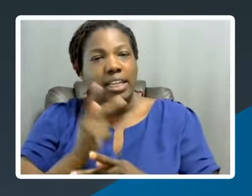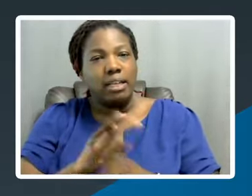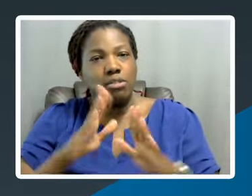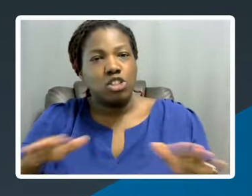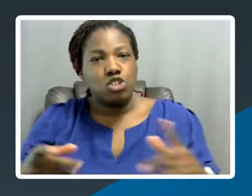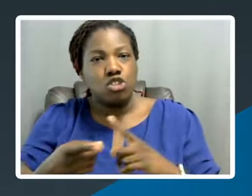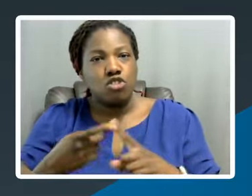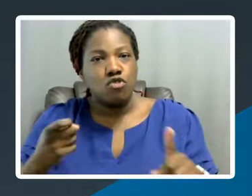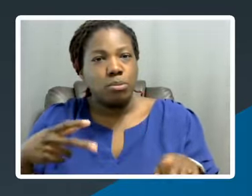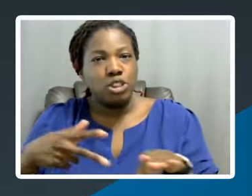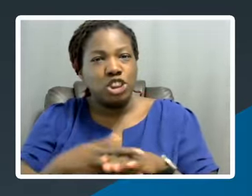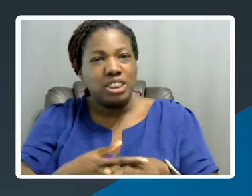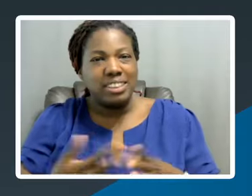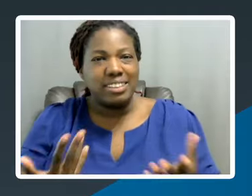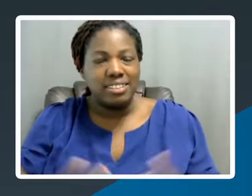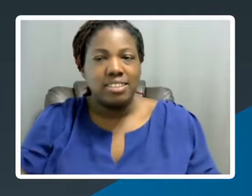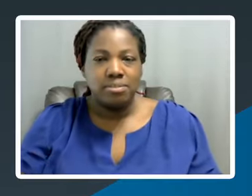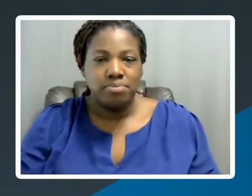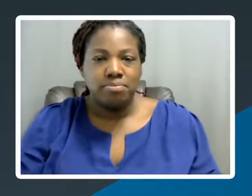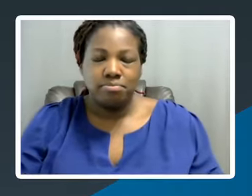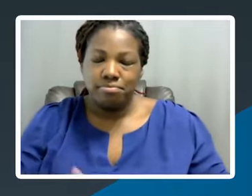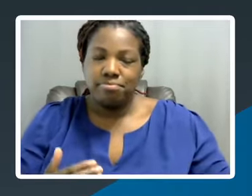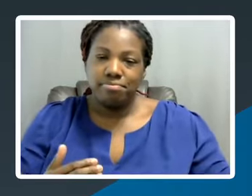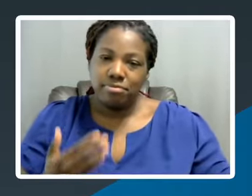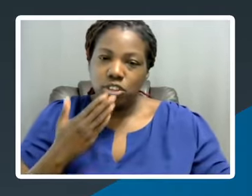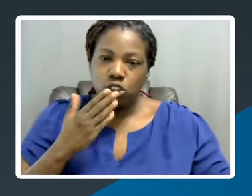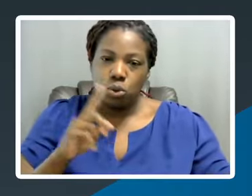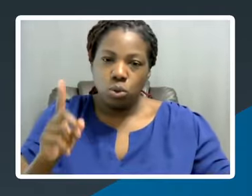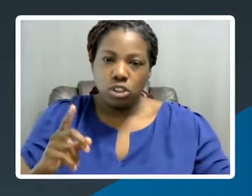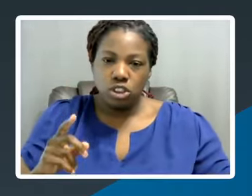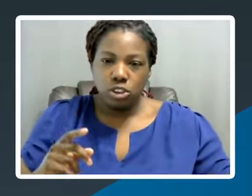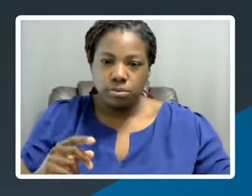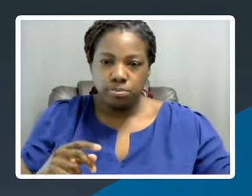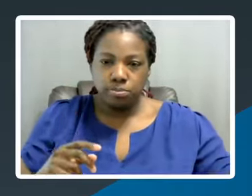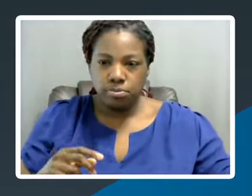cheating? Okay, fair. Let's just talk about it for a second.